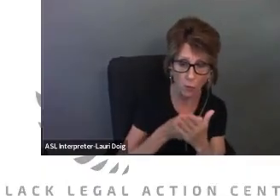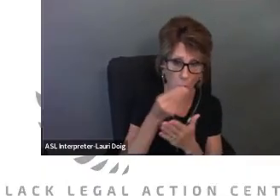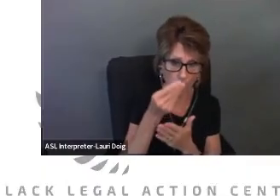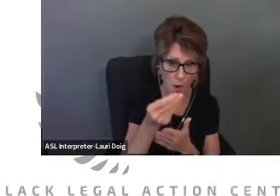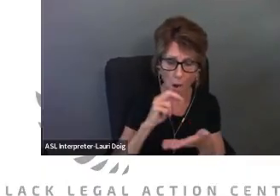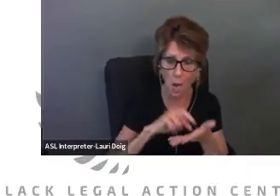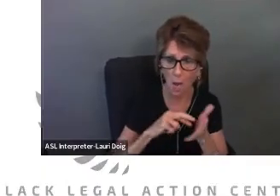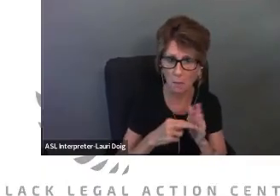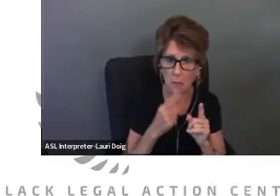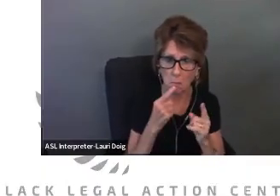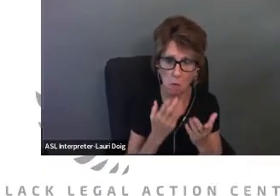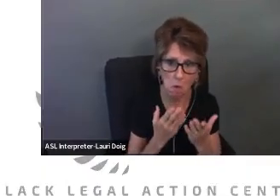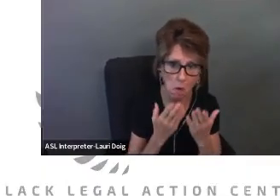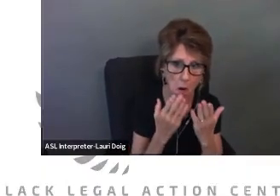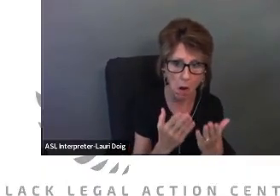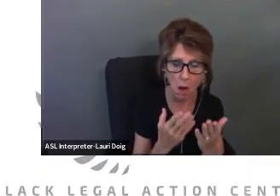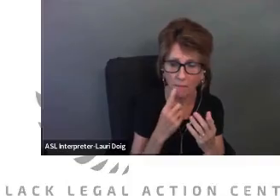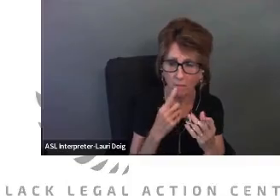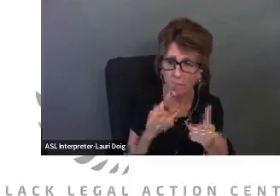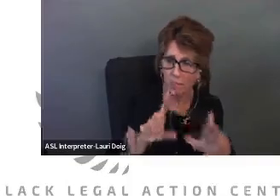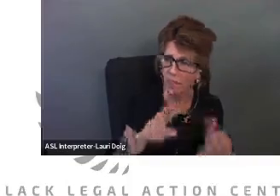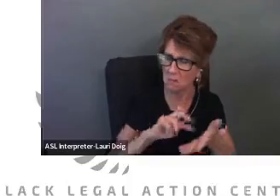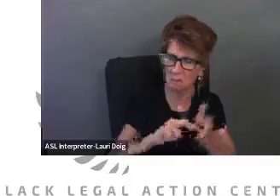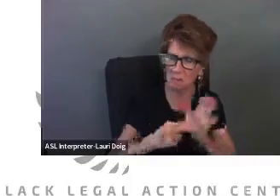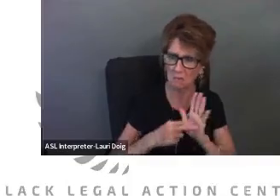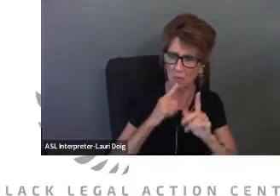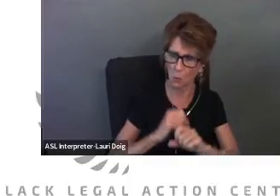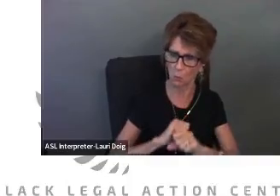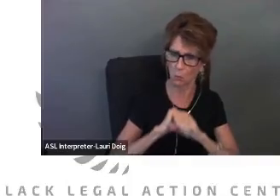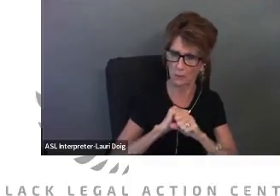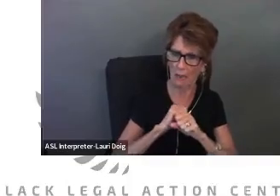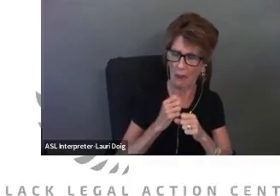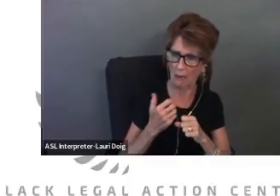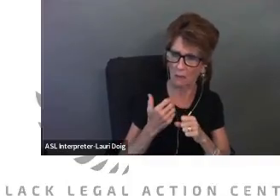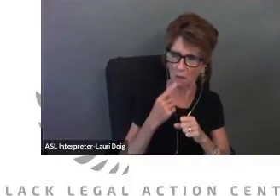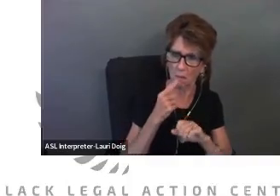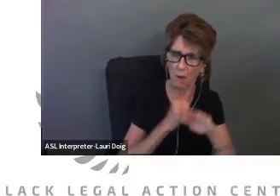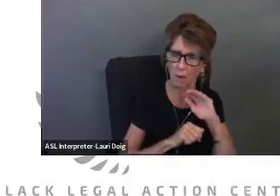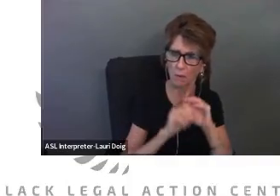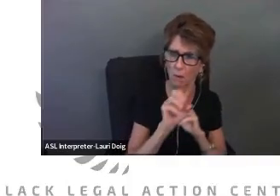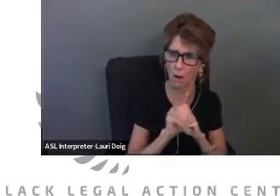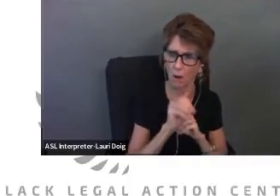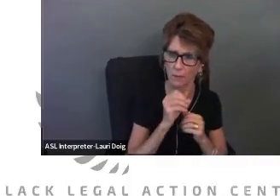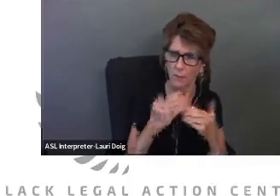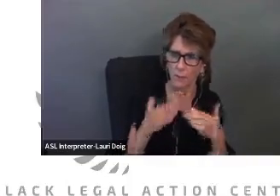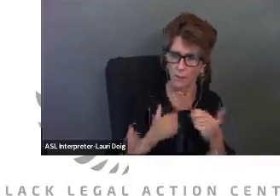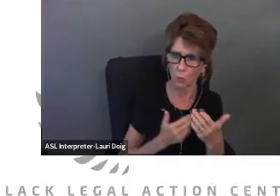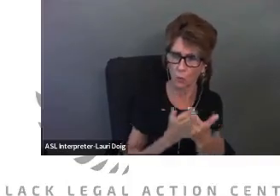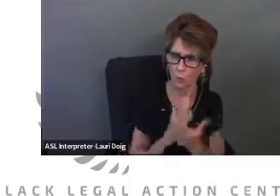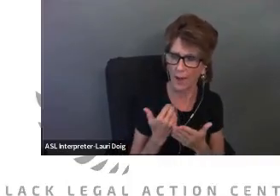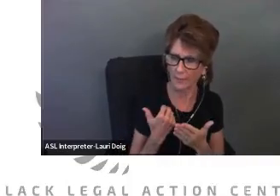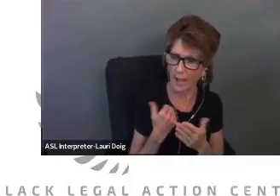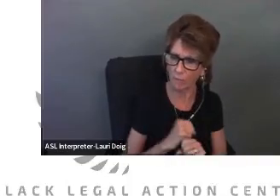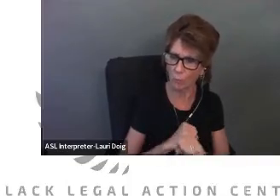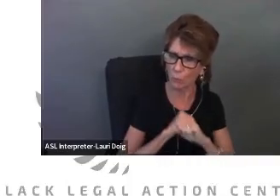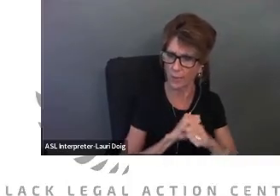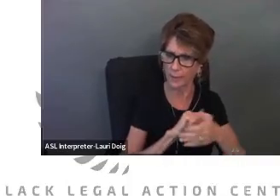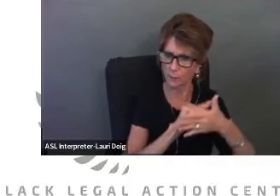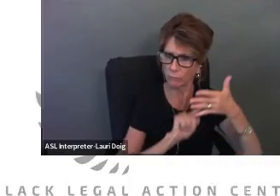treated differently because of one of the protected grounds. There's several protected grounds, many